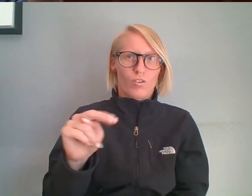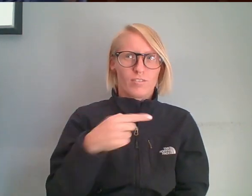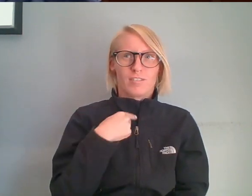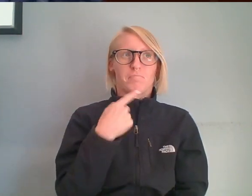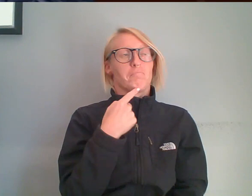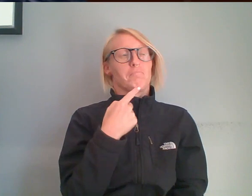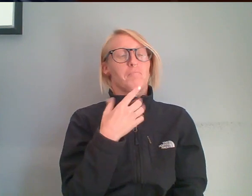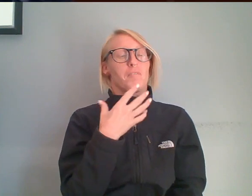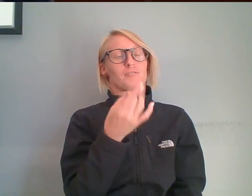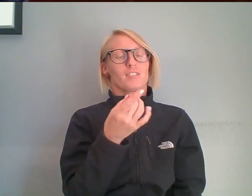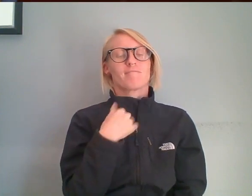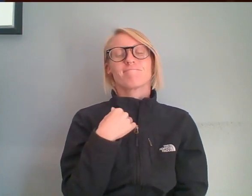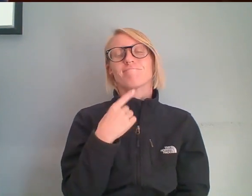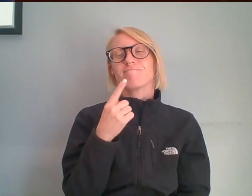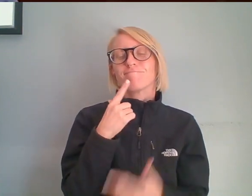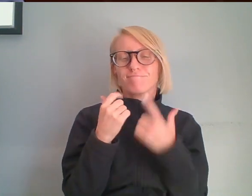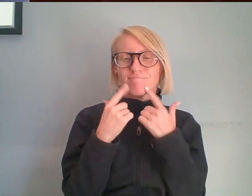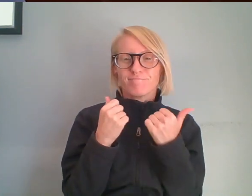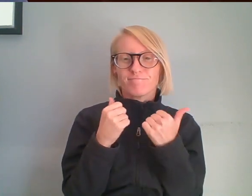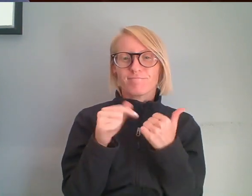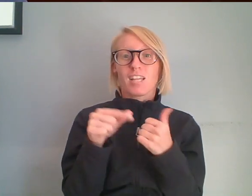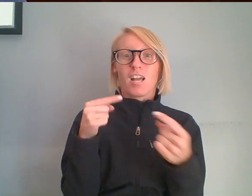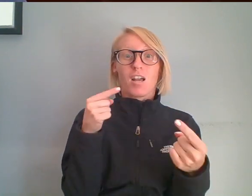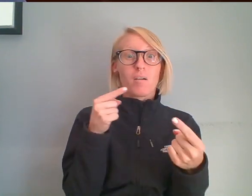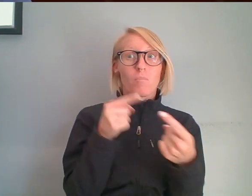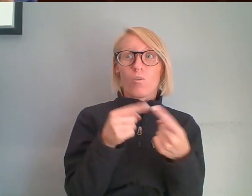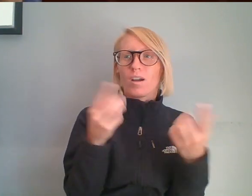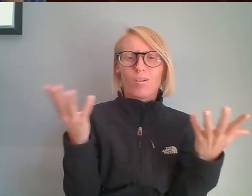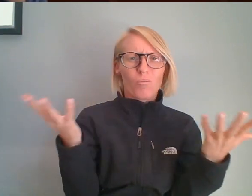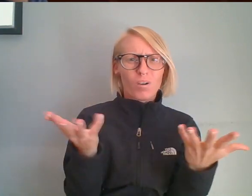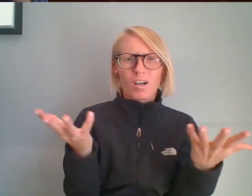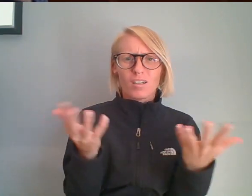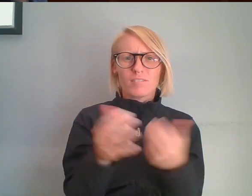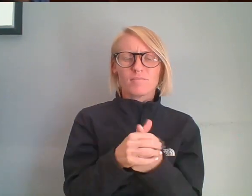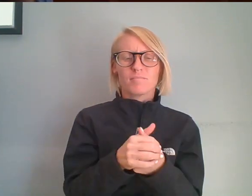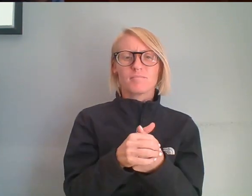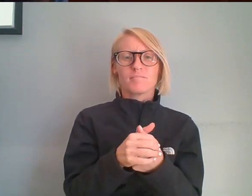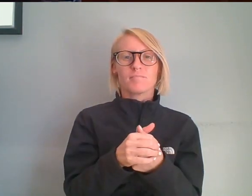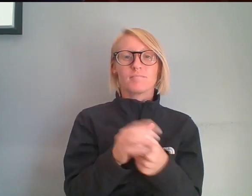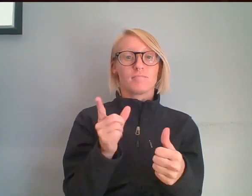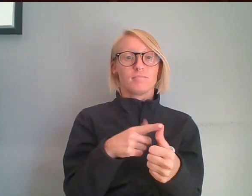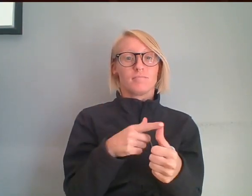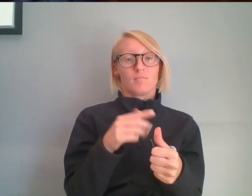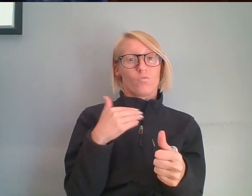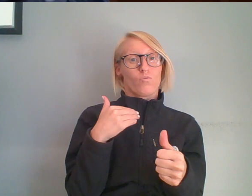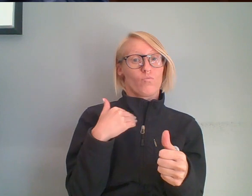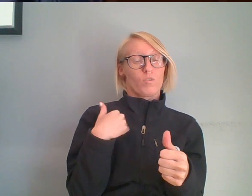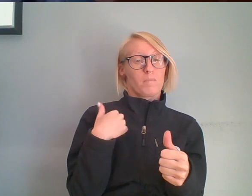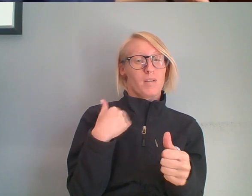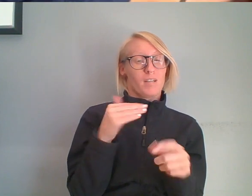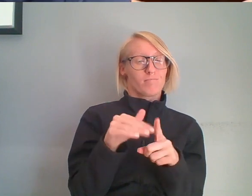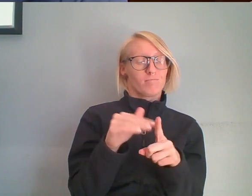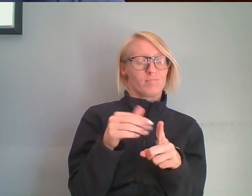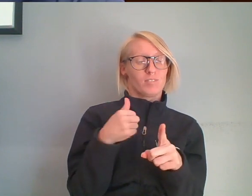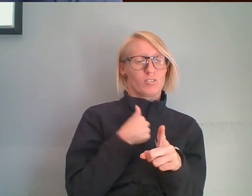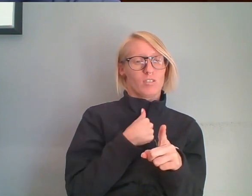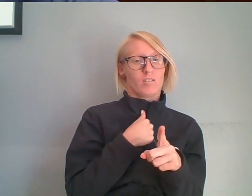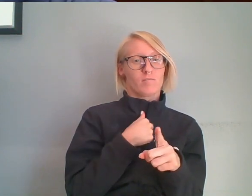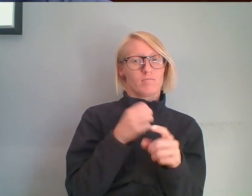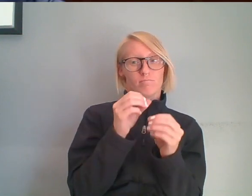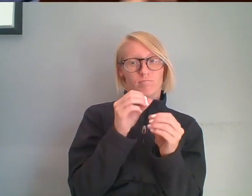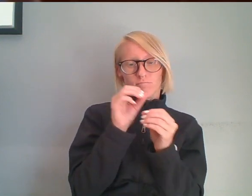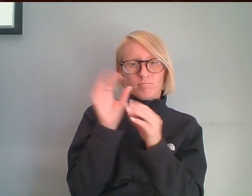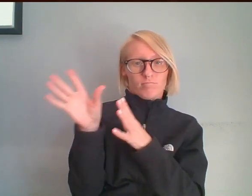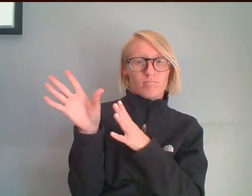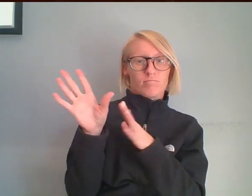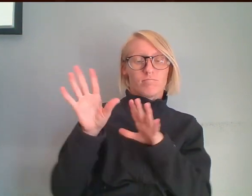So the point of this game is to, one, remind ourselves we have to get out of our own way like we talked about